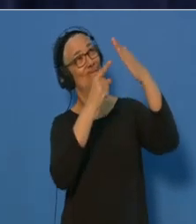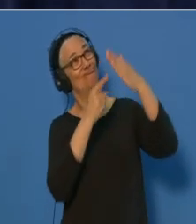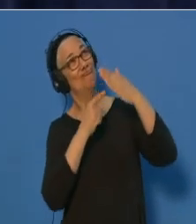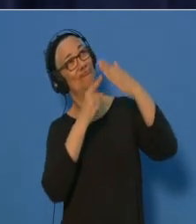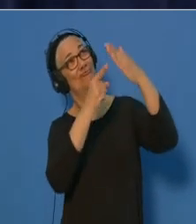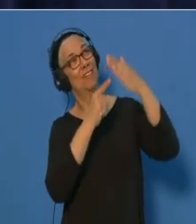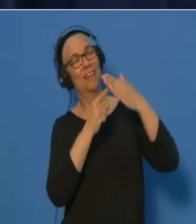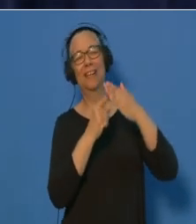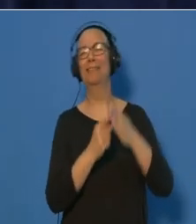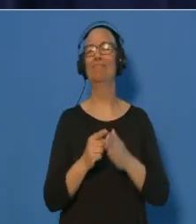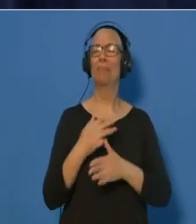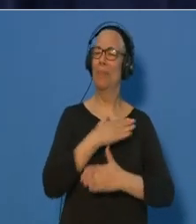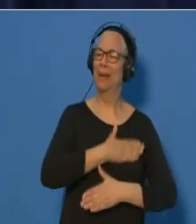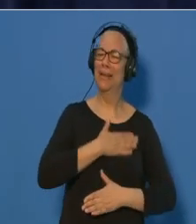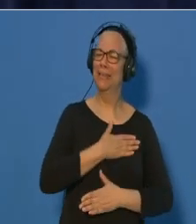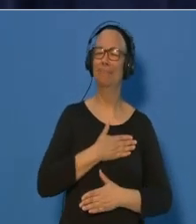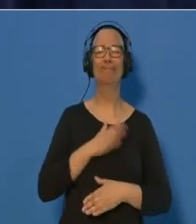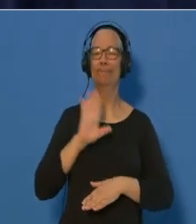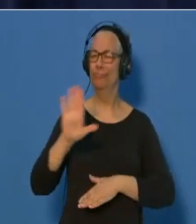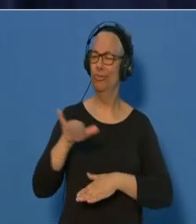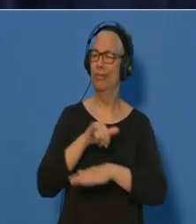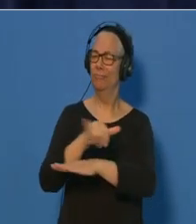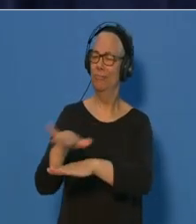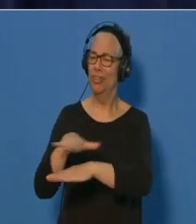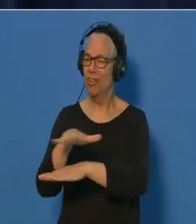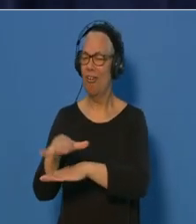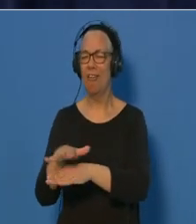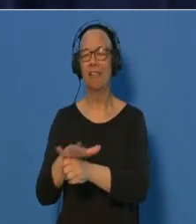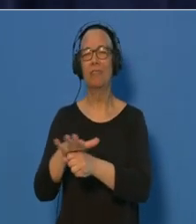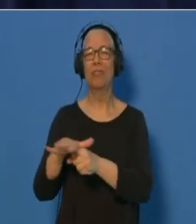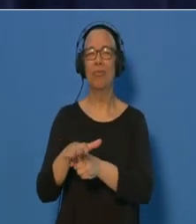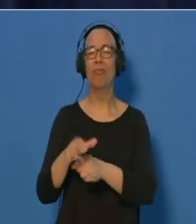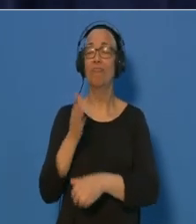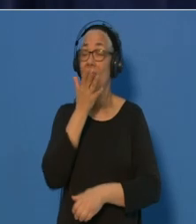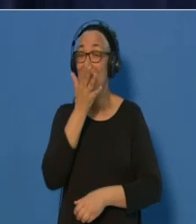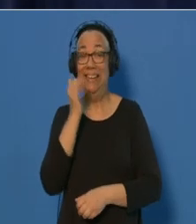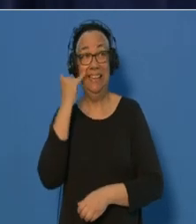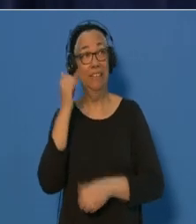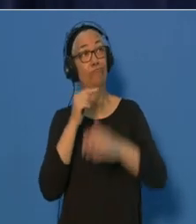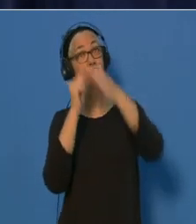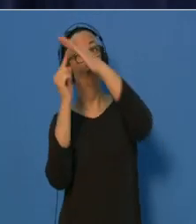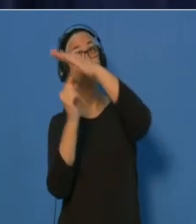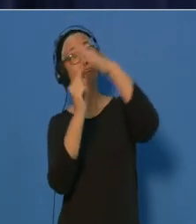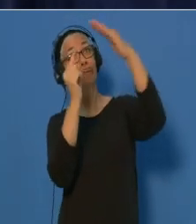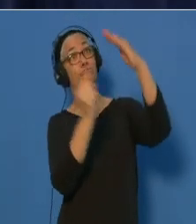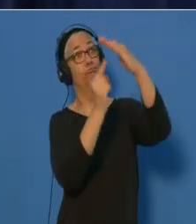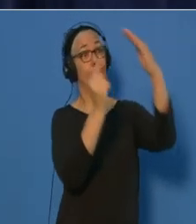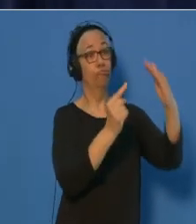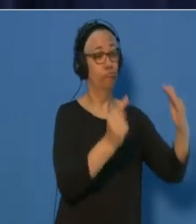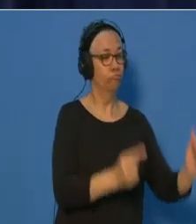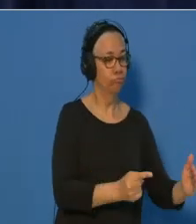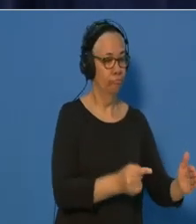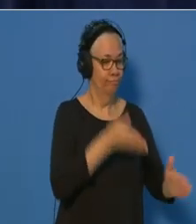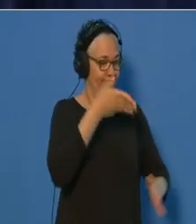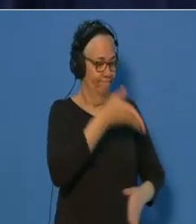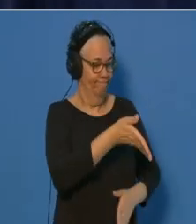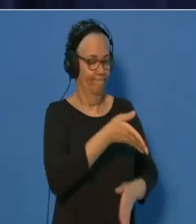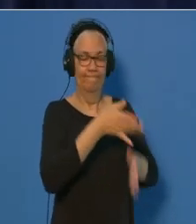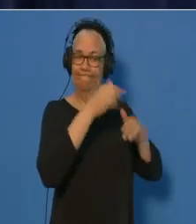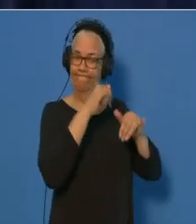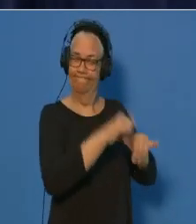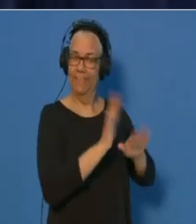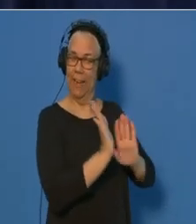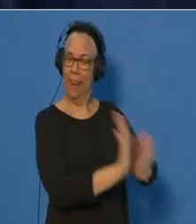kites in your own yard or garden. If the kite goes outside of your yard and goes down, we're asking you to abandon your